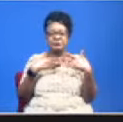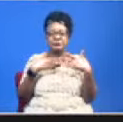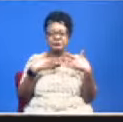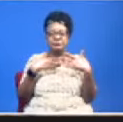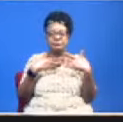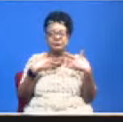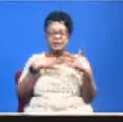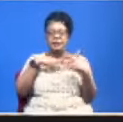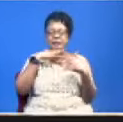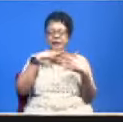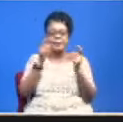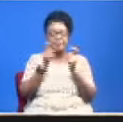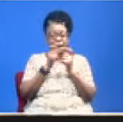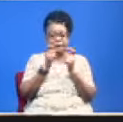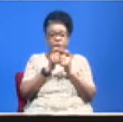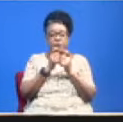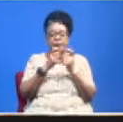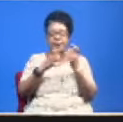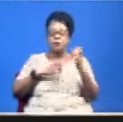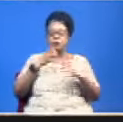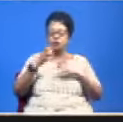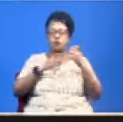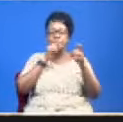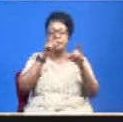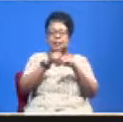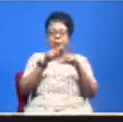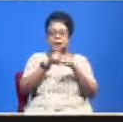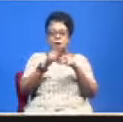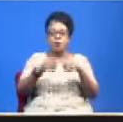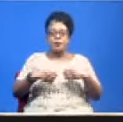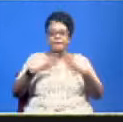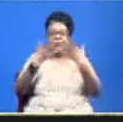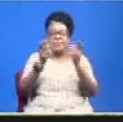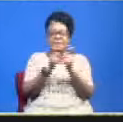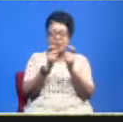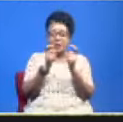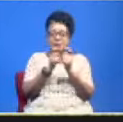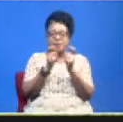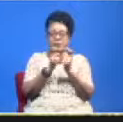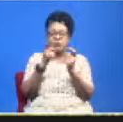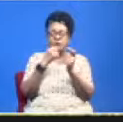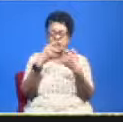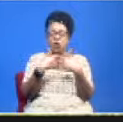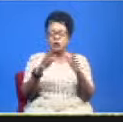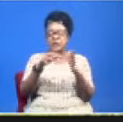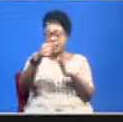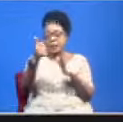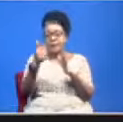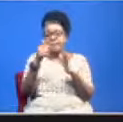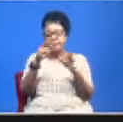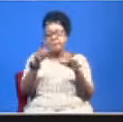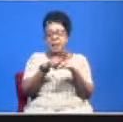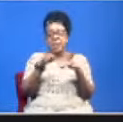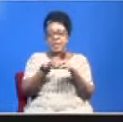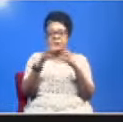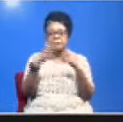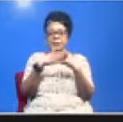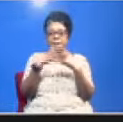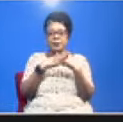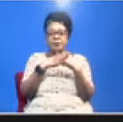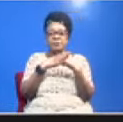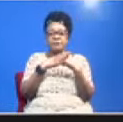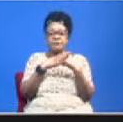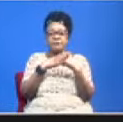death? Emotional brother conveys the pain of a family that lost another brother in September this year. It was not